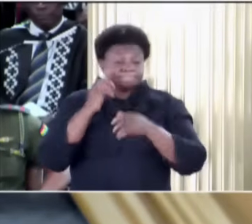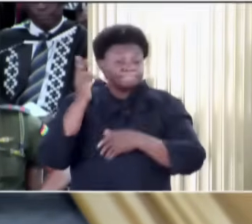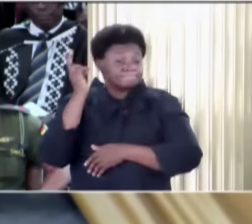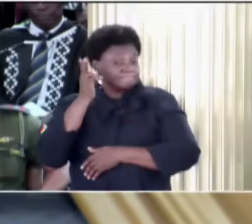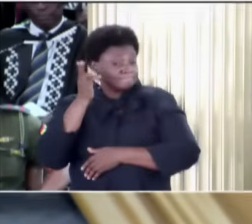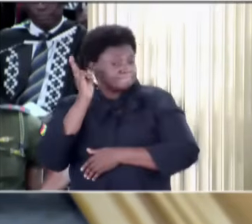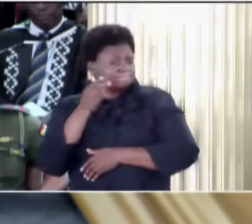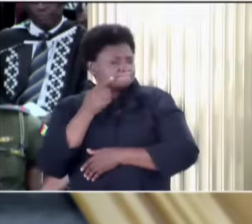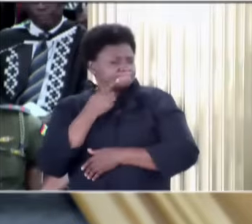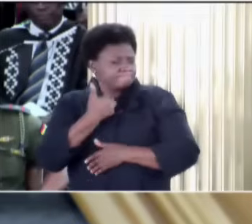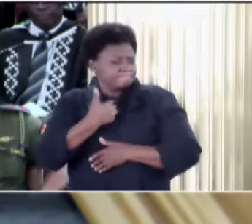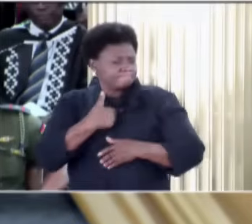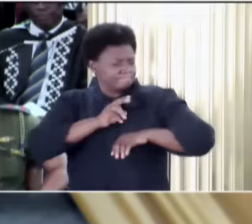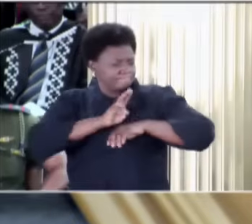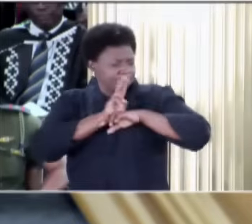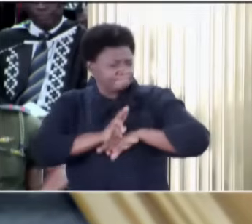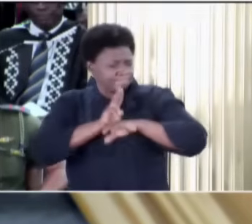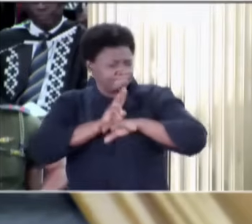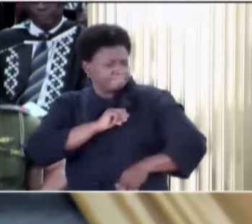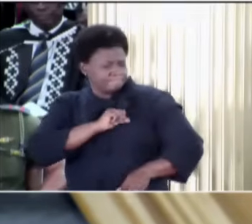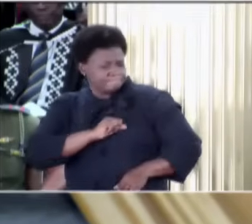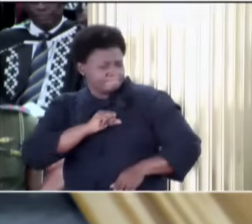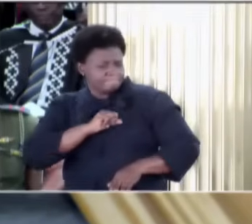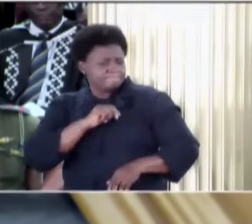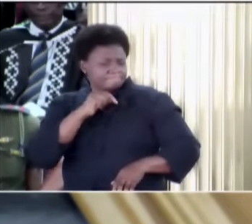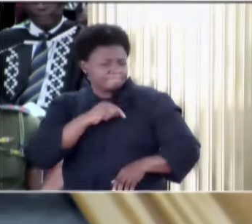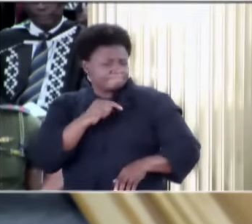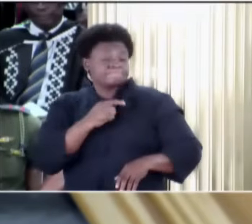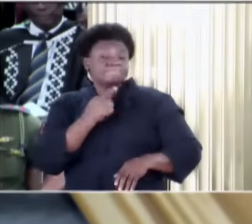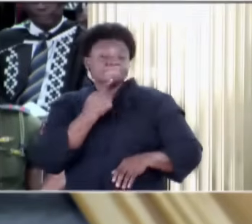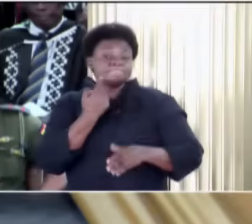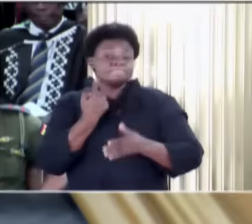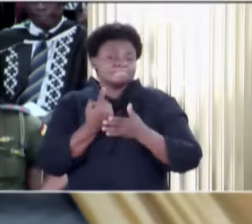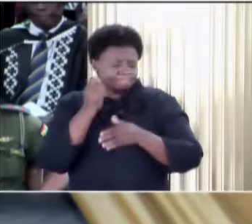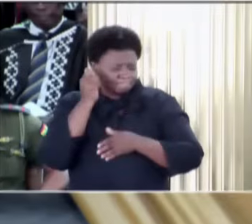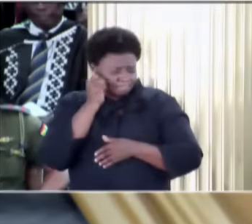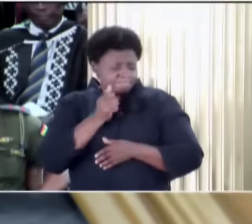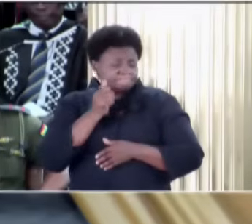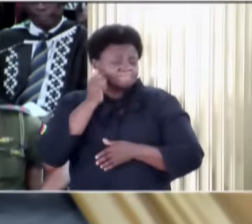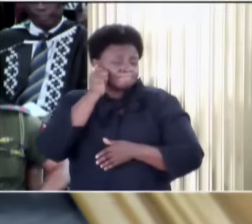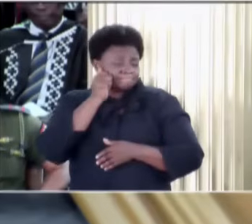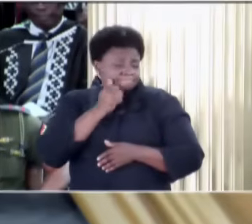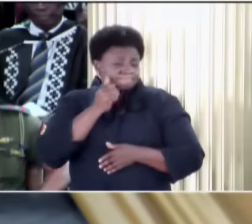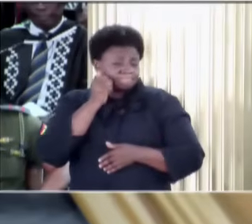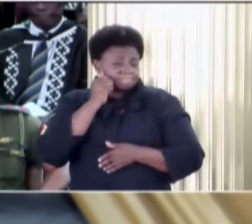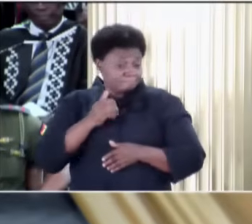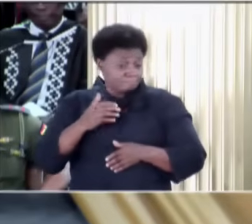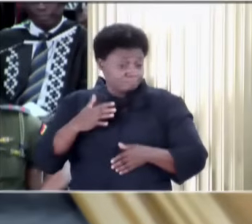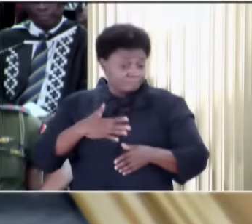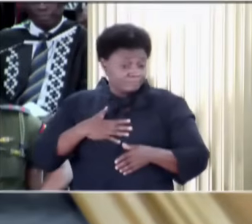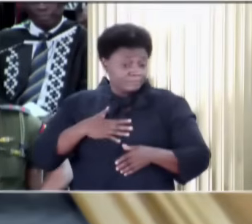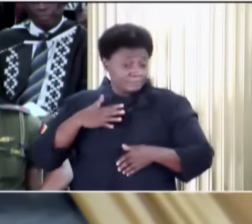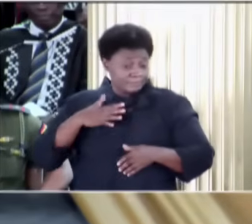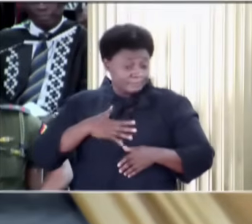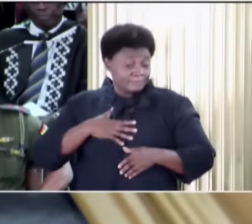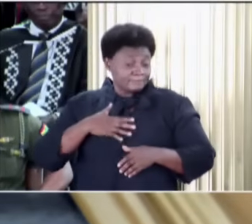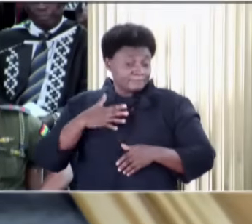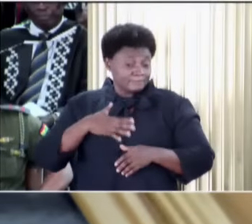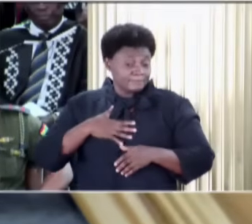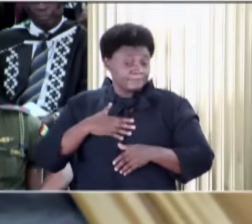in your habits. That training makes you dangerous. Say, my training makes me dangerous.